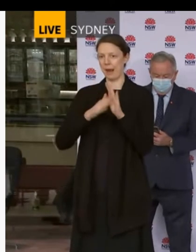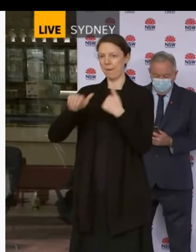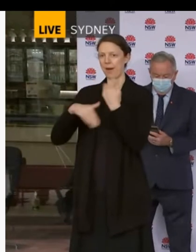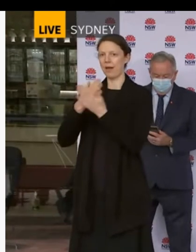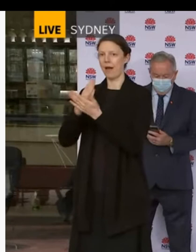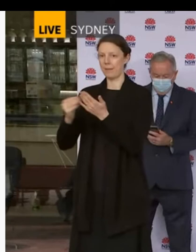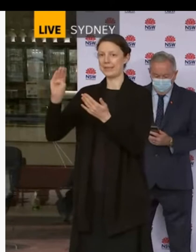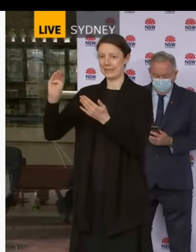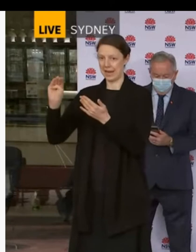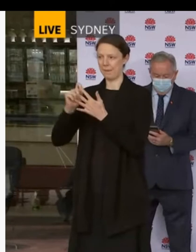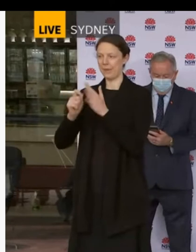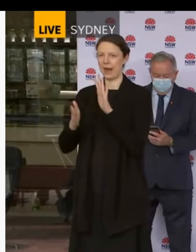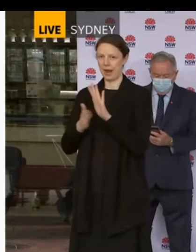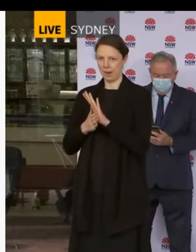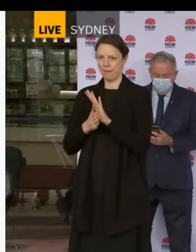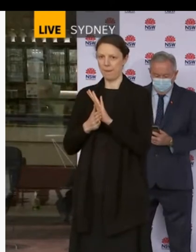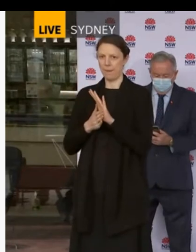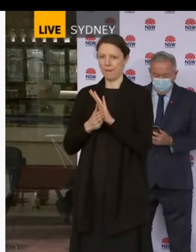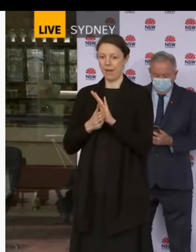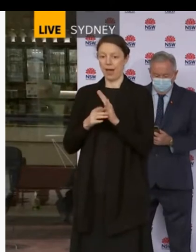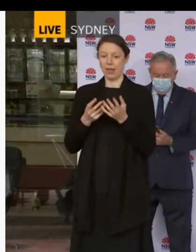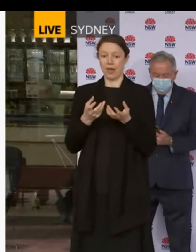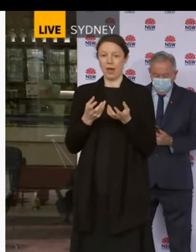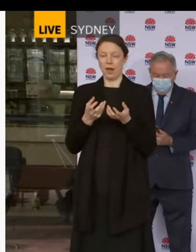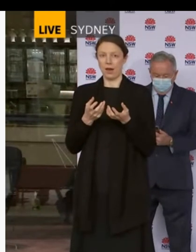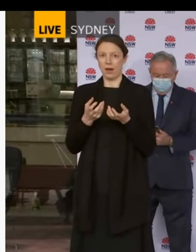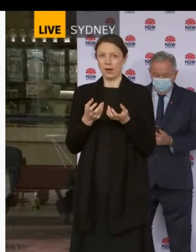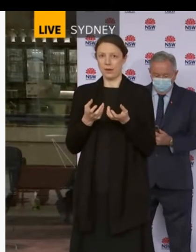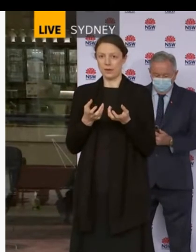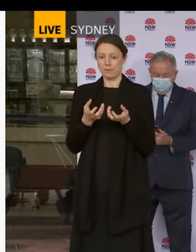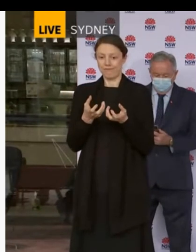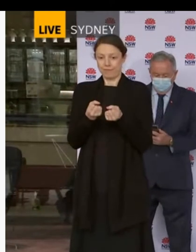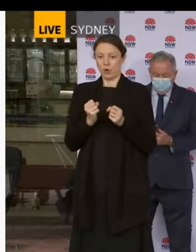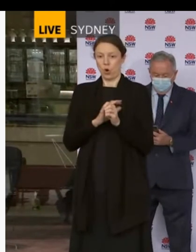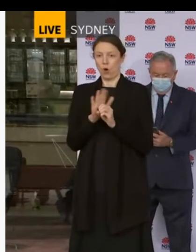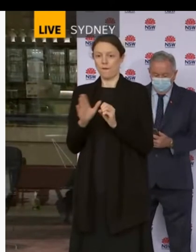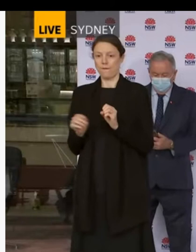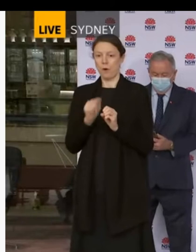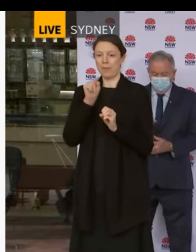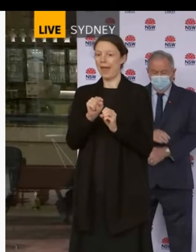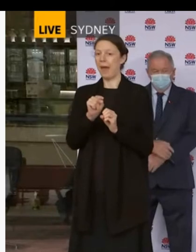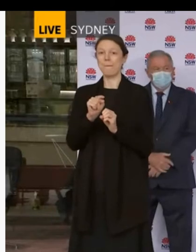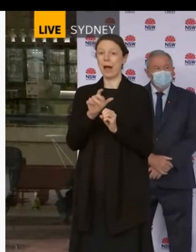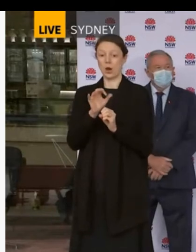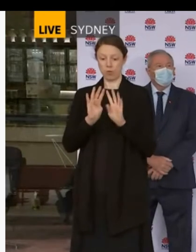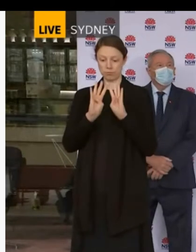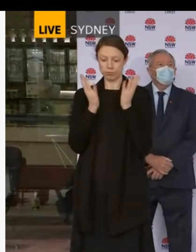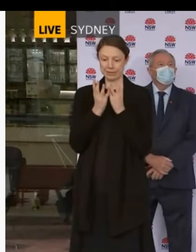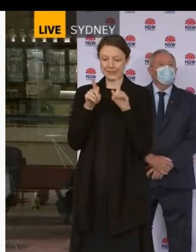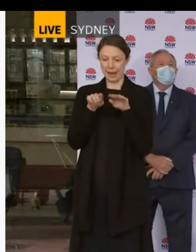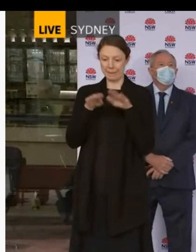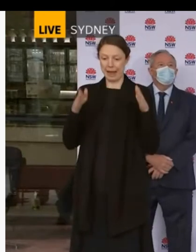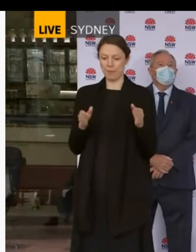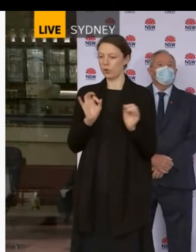And the transmission occurred in someone outside their immediate social group that attended that